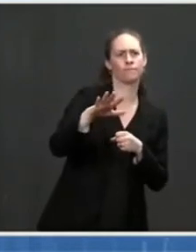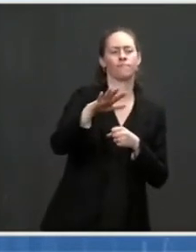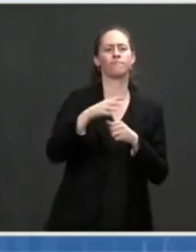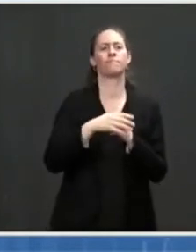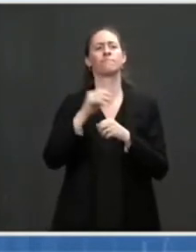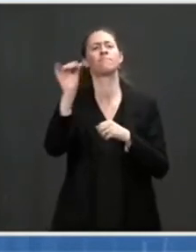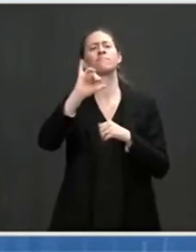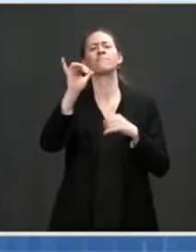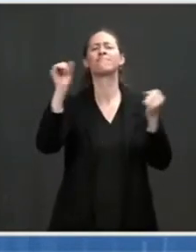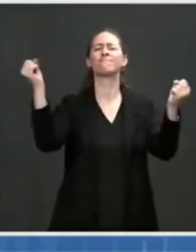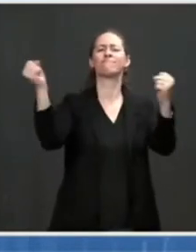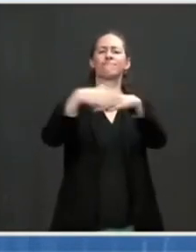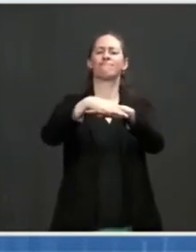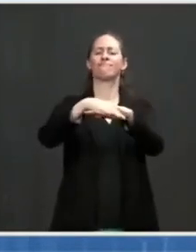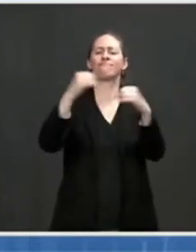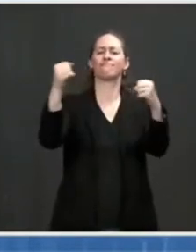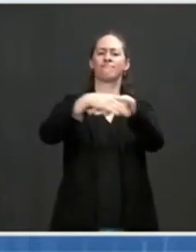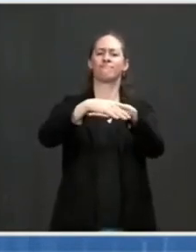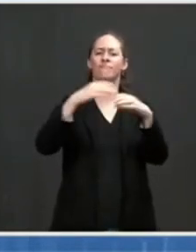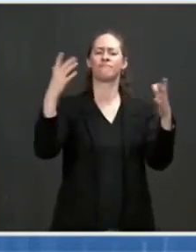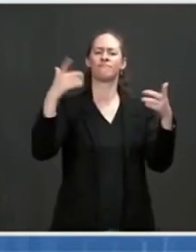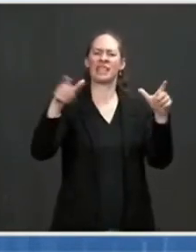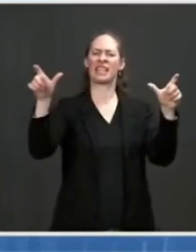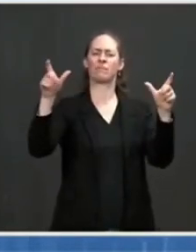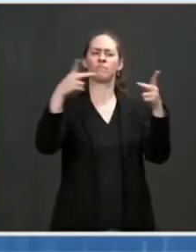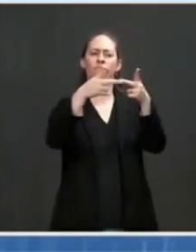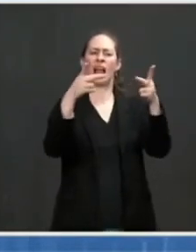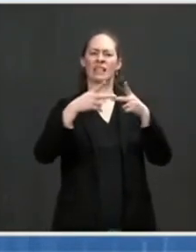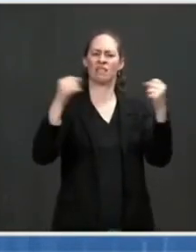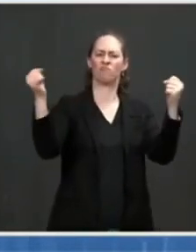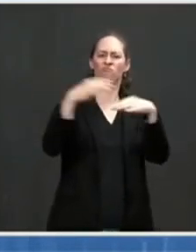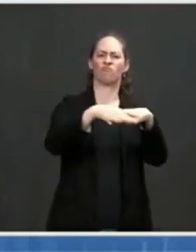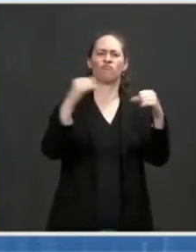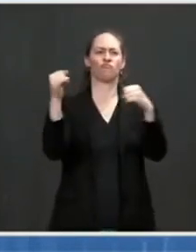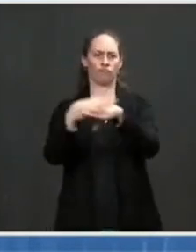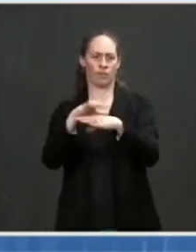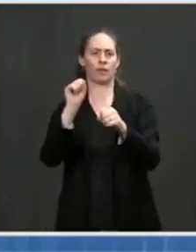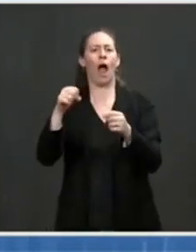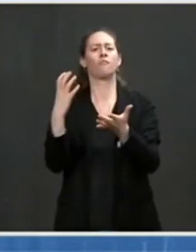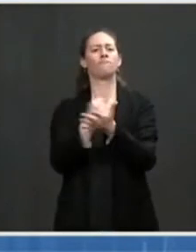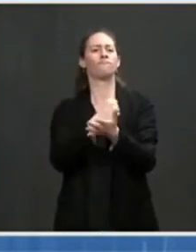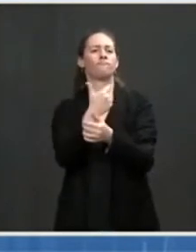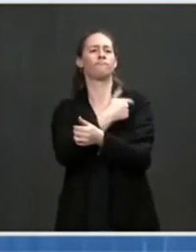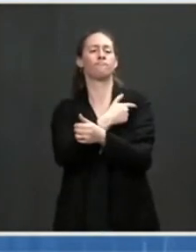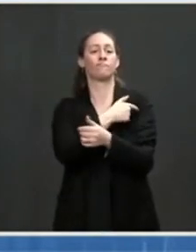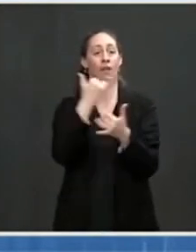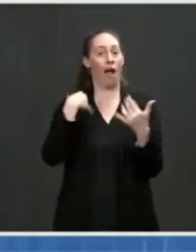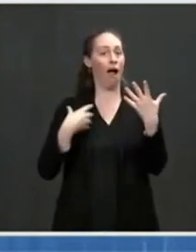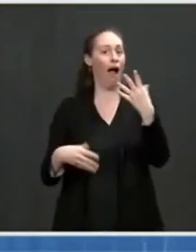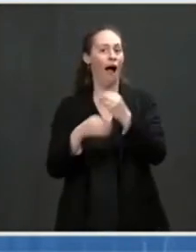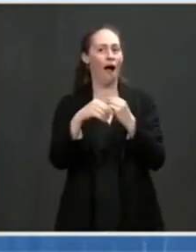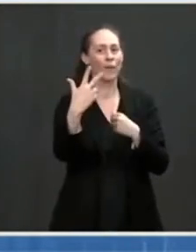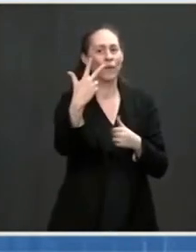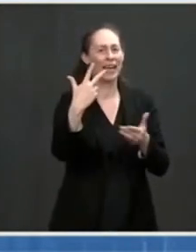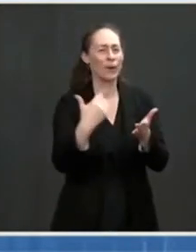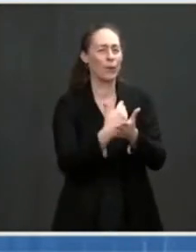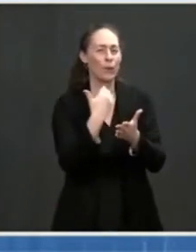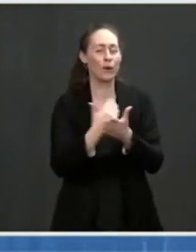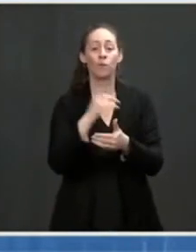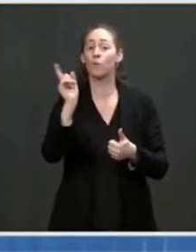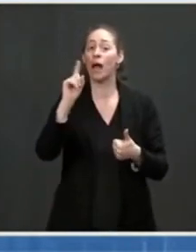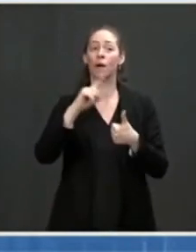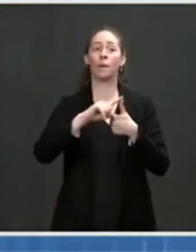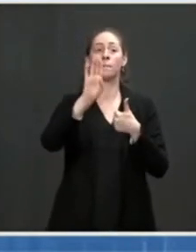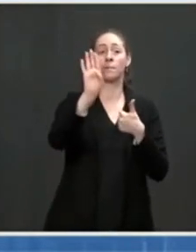including 3 new sites we're announcing today: in Boston, Massachusetts, Norfolk, Virginia, and Newark, New